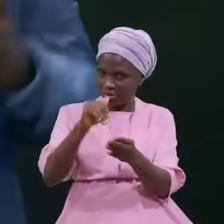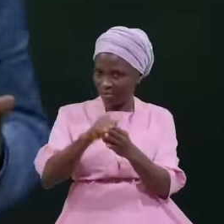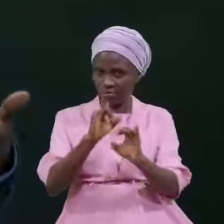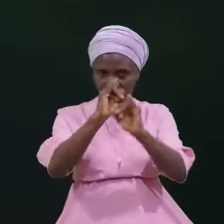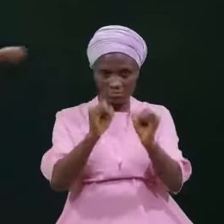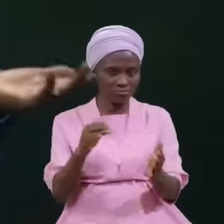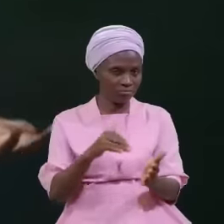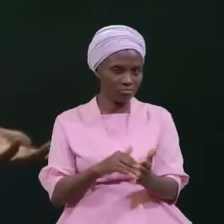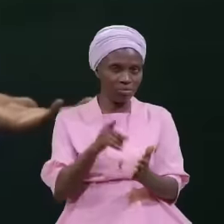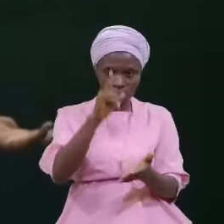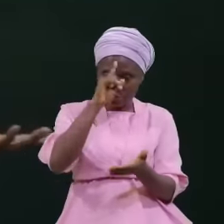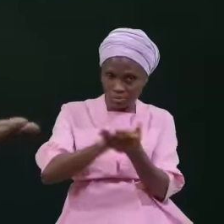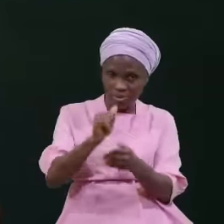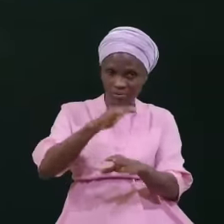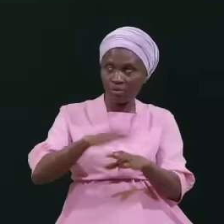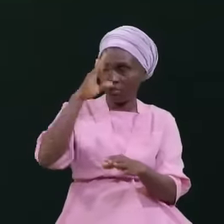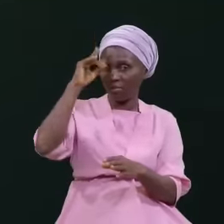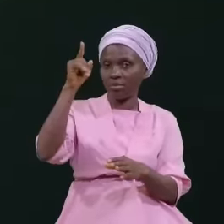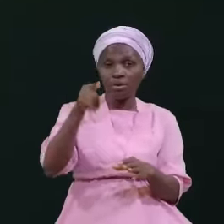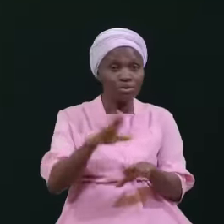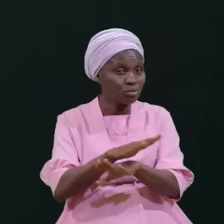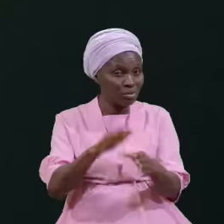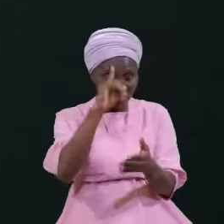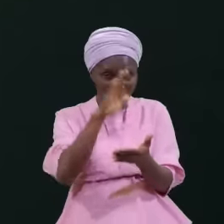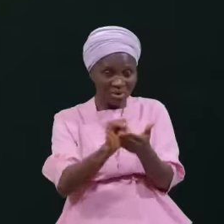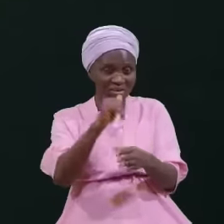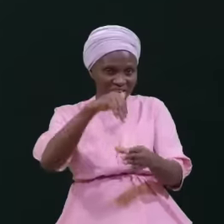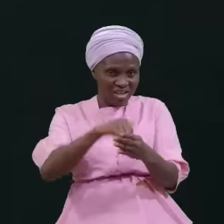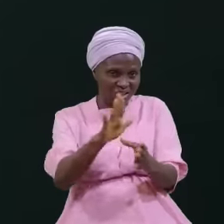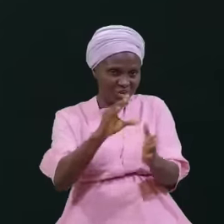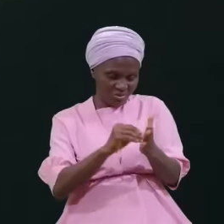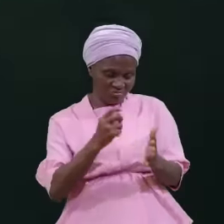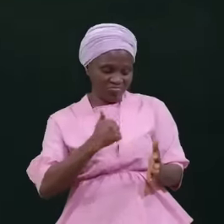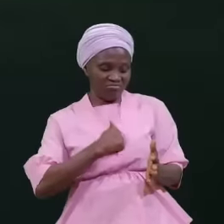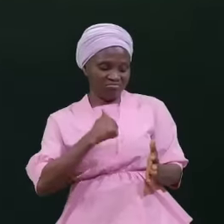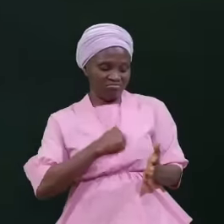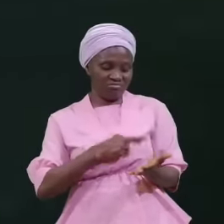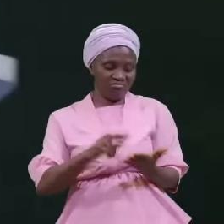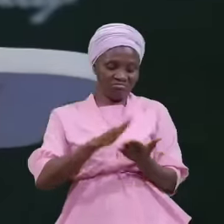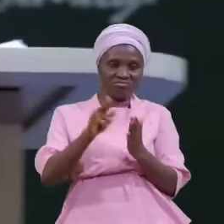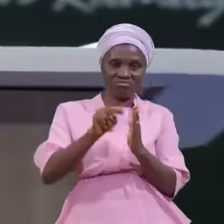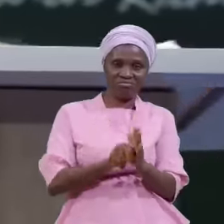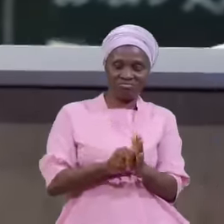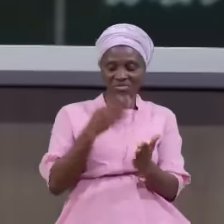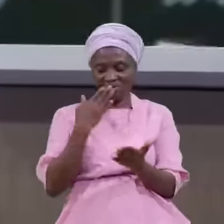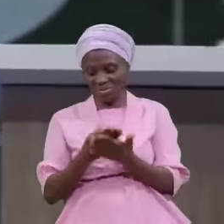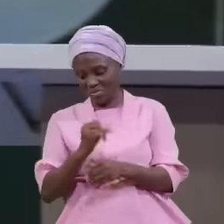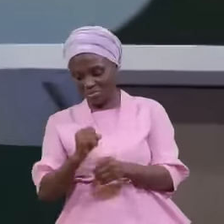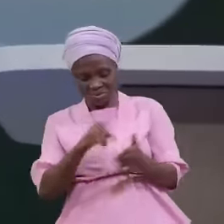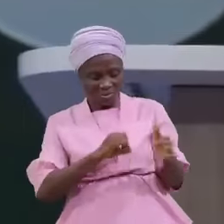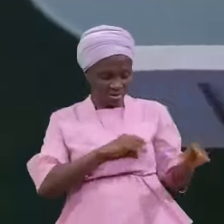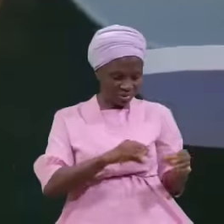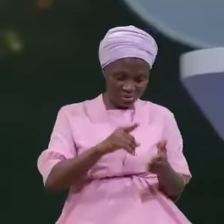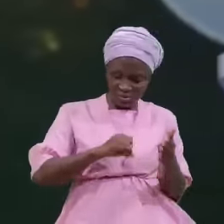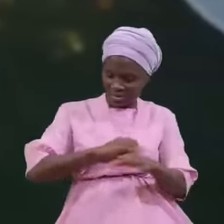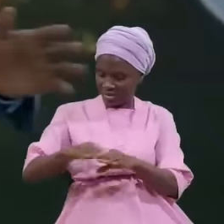You don't believe in your self-righteousness anymore, thinking what I do, what I don't do, and you know, my